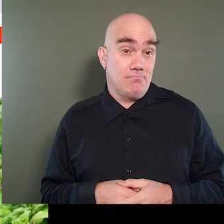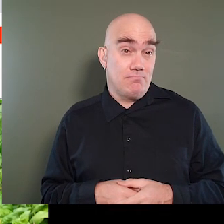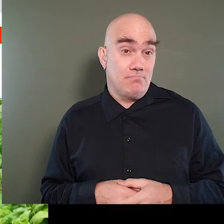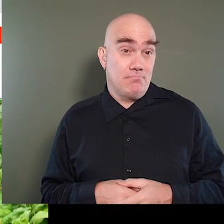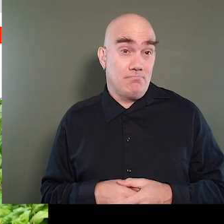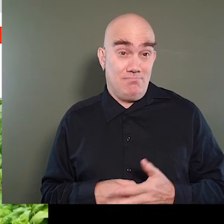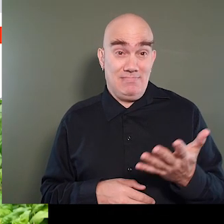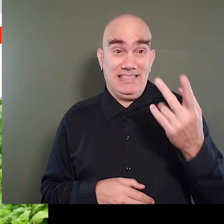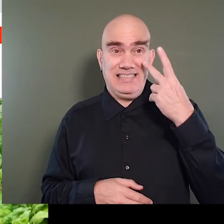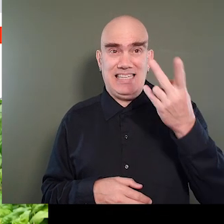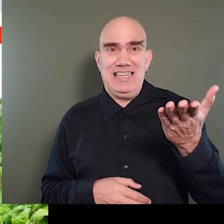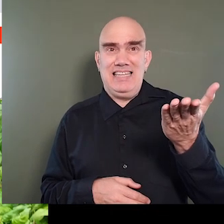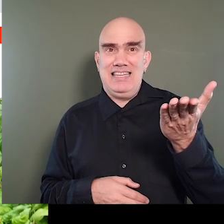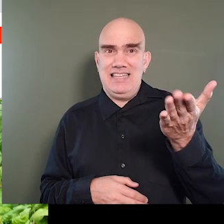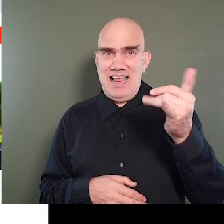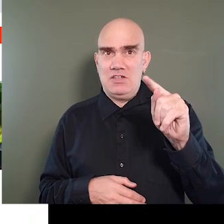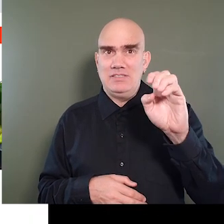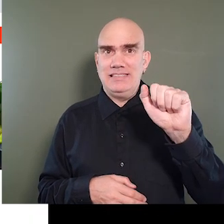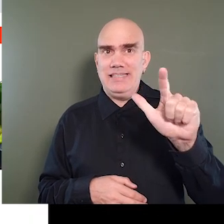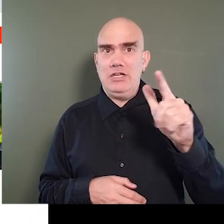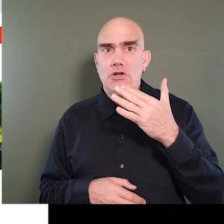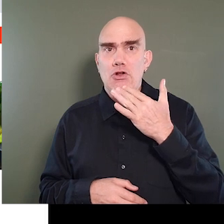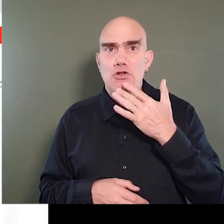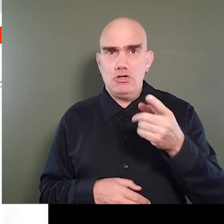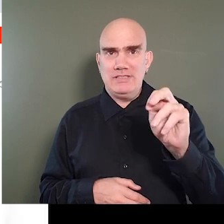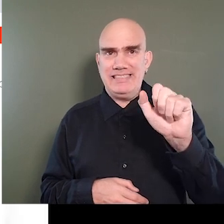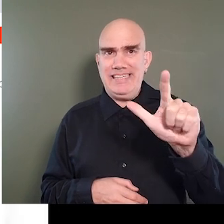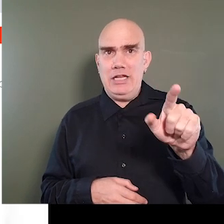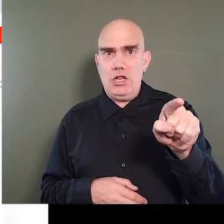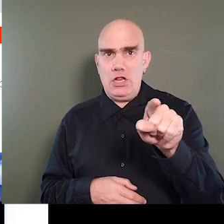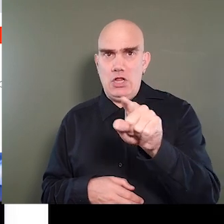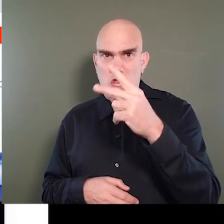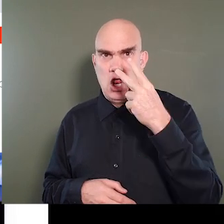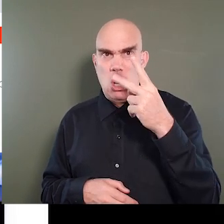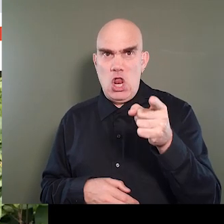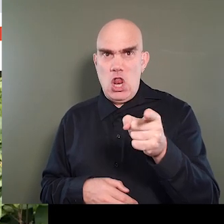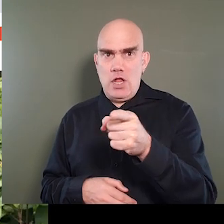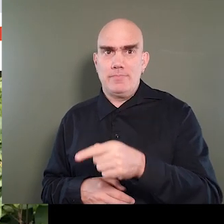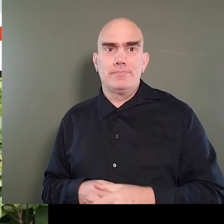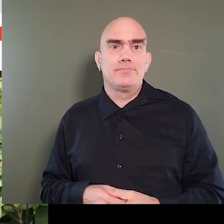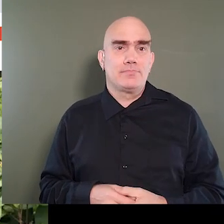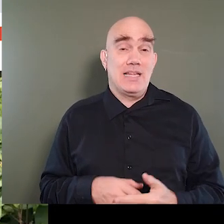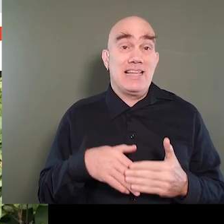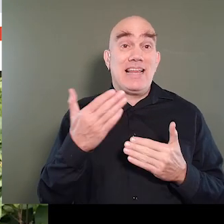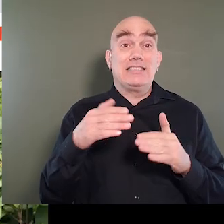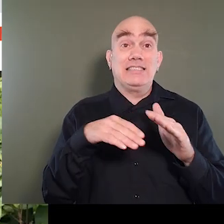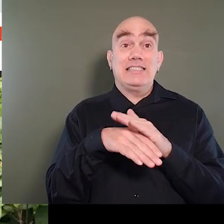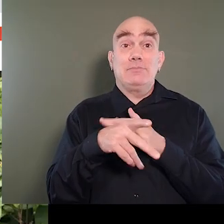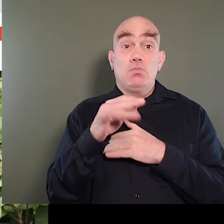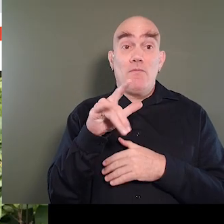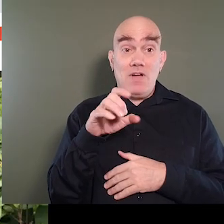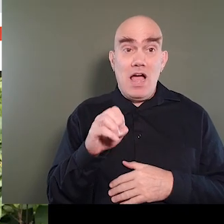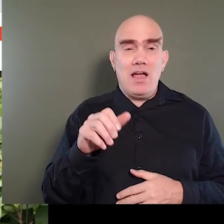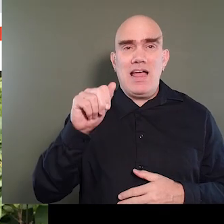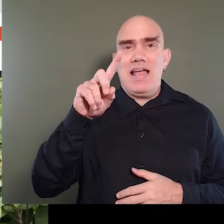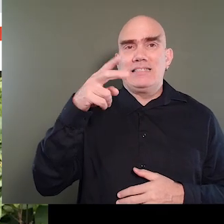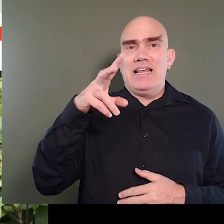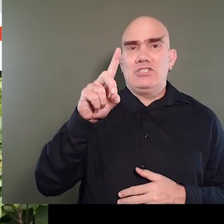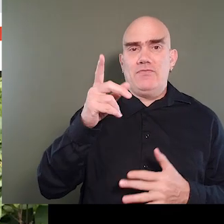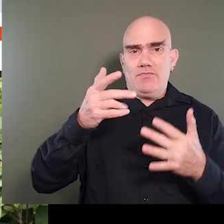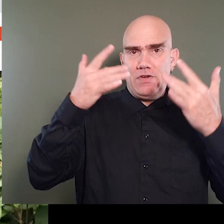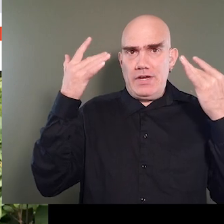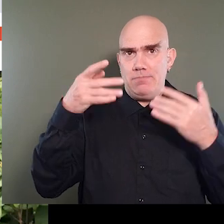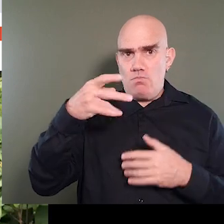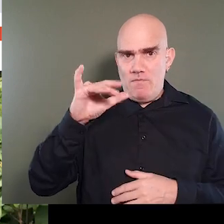And here, this title is teal. This title is teal. The next accessibility profile is the ADHD